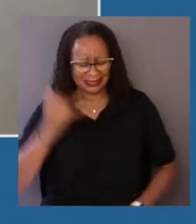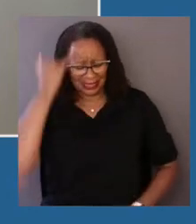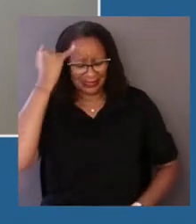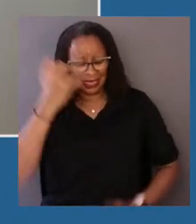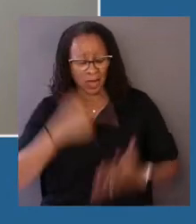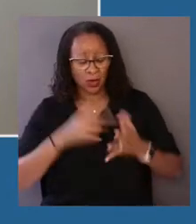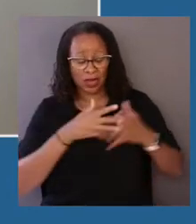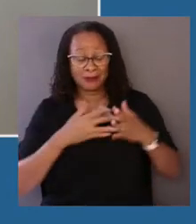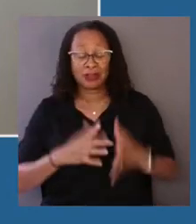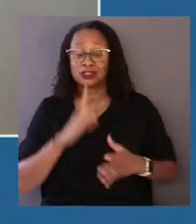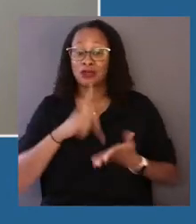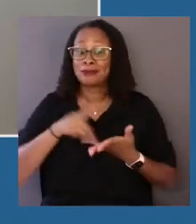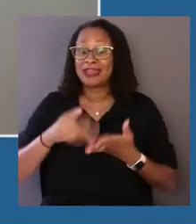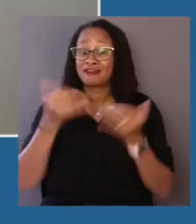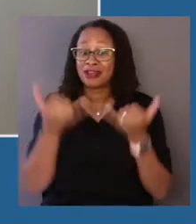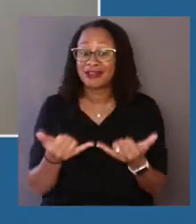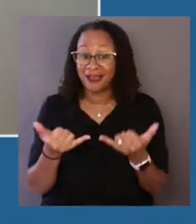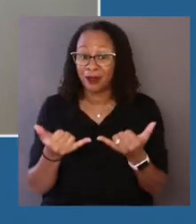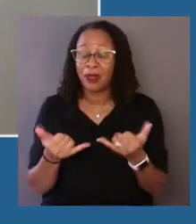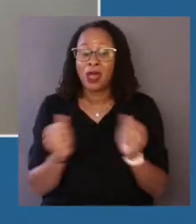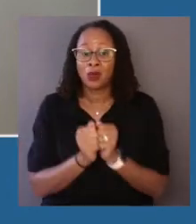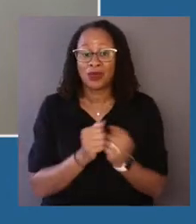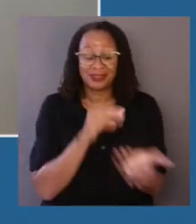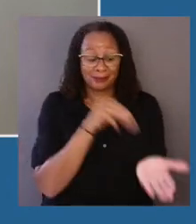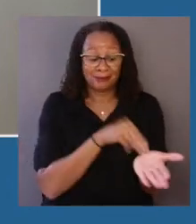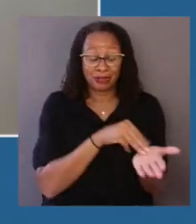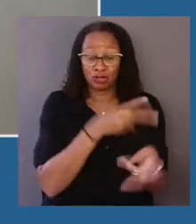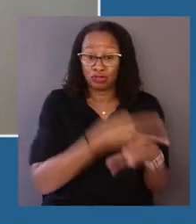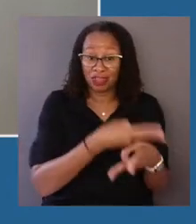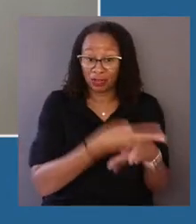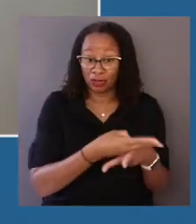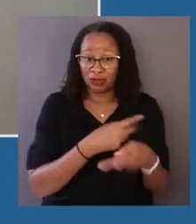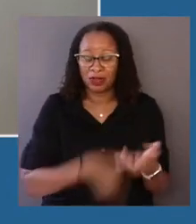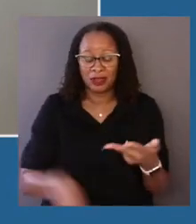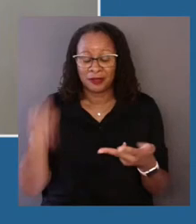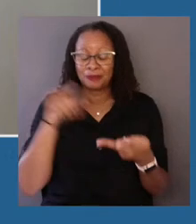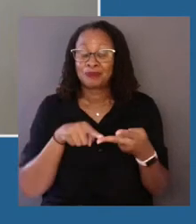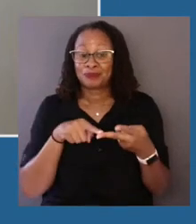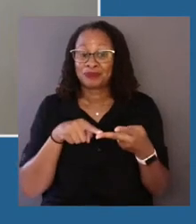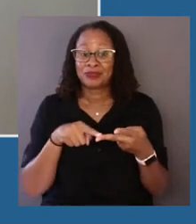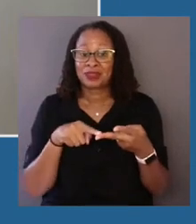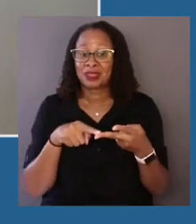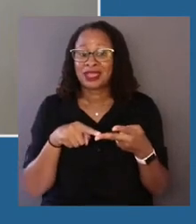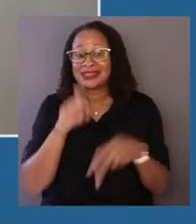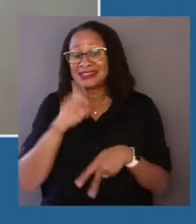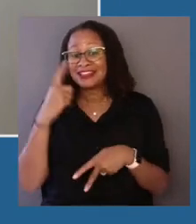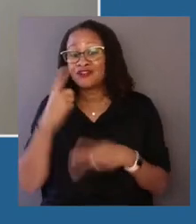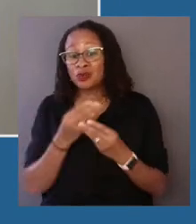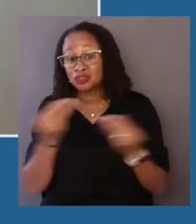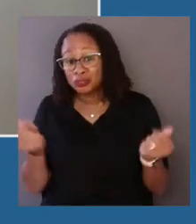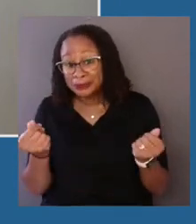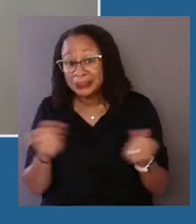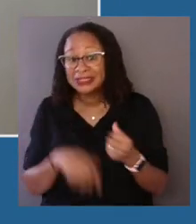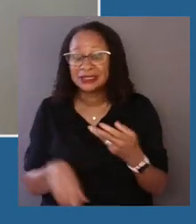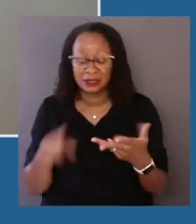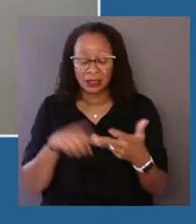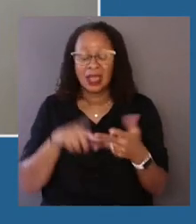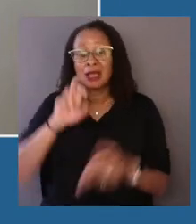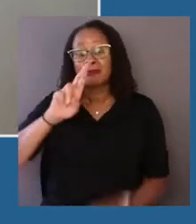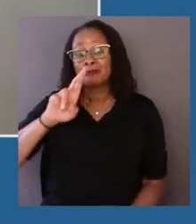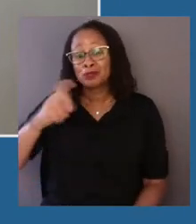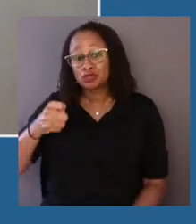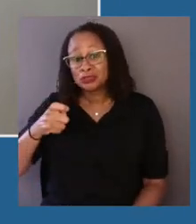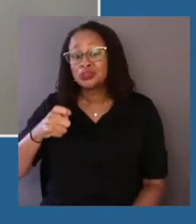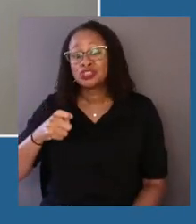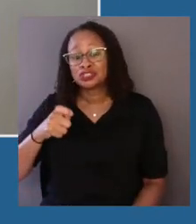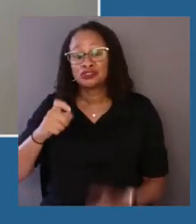right now in terms of medical care, in terms of need for treatment, prescription drugs, home